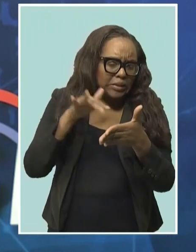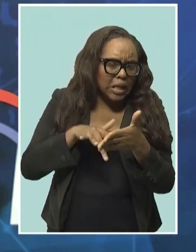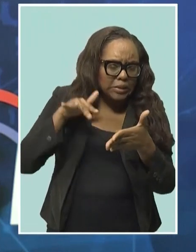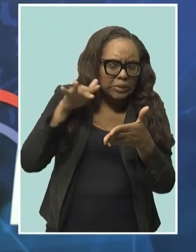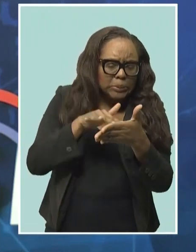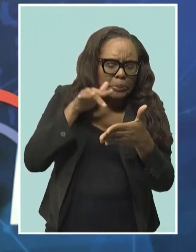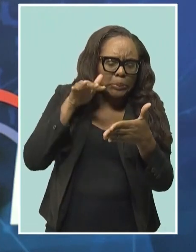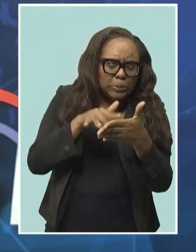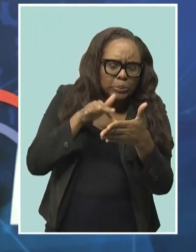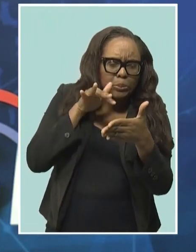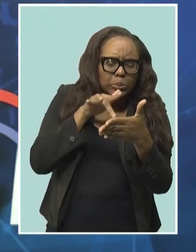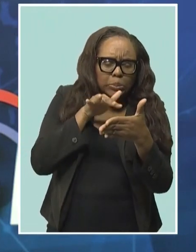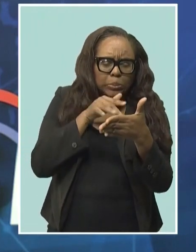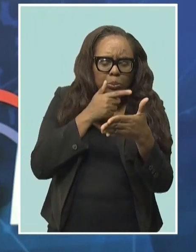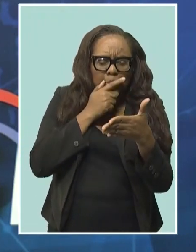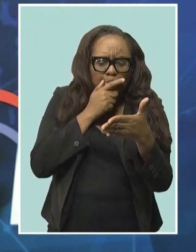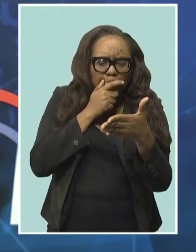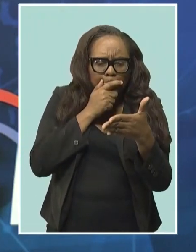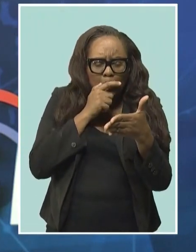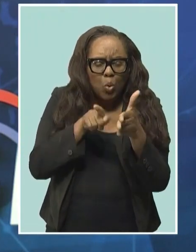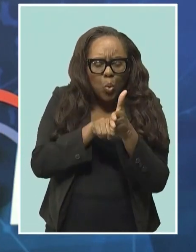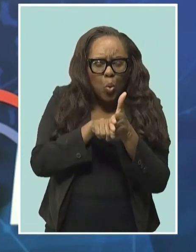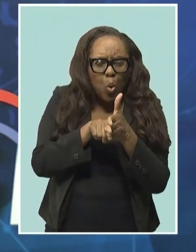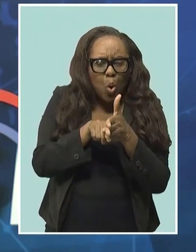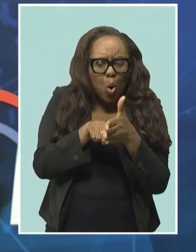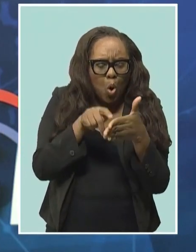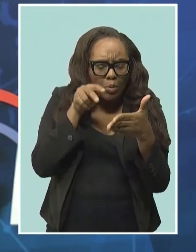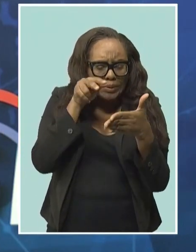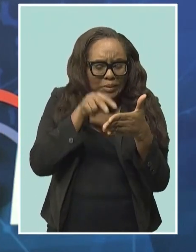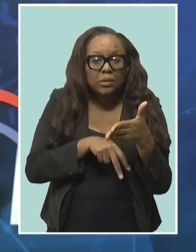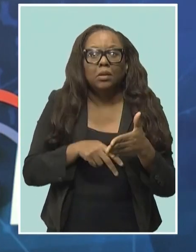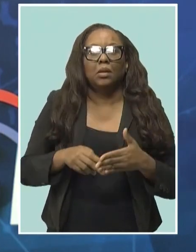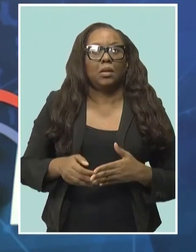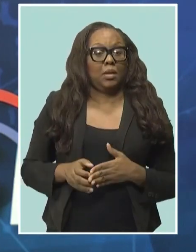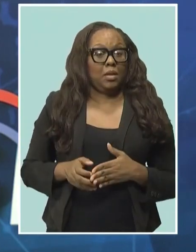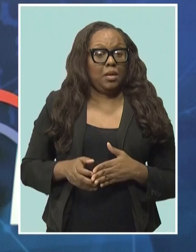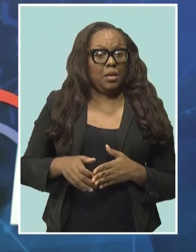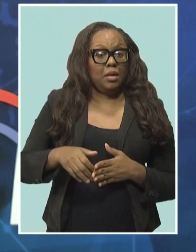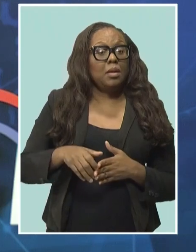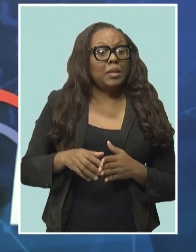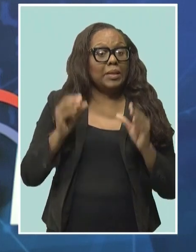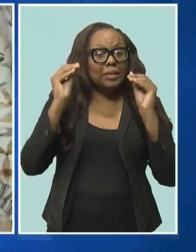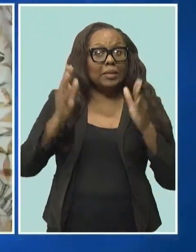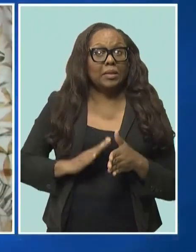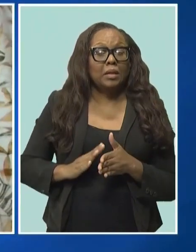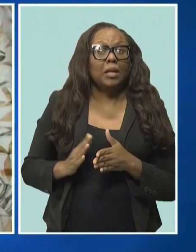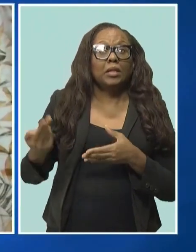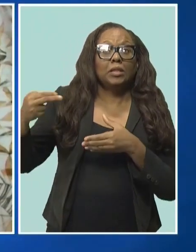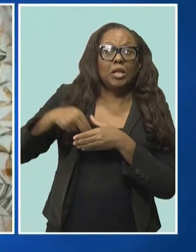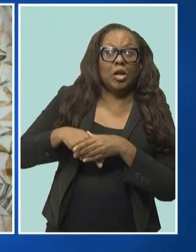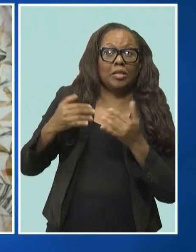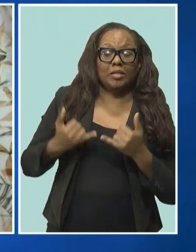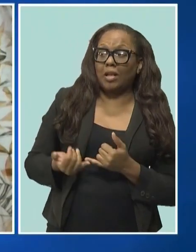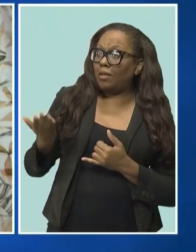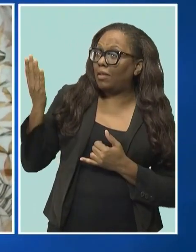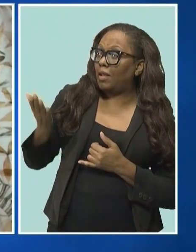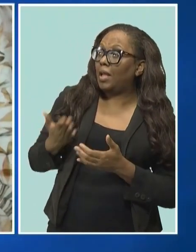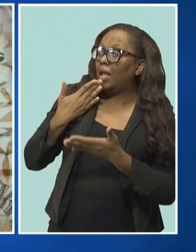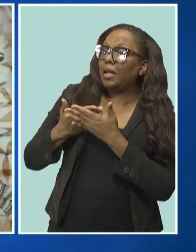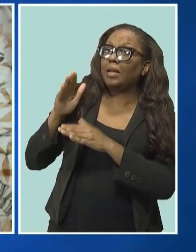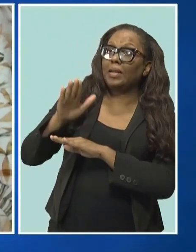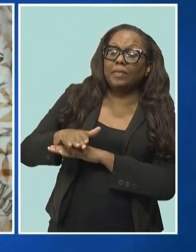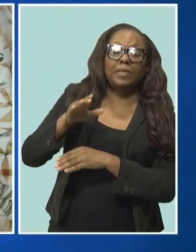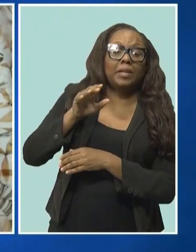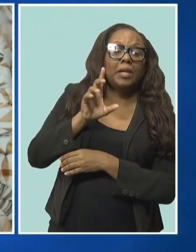when it comes to this alien invasive species. He joins us now live to tell us more about the dangers posed. Good evening to you, Dr.